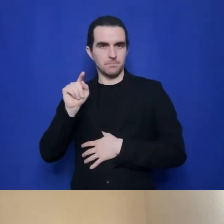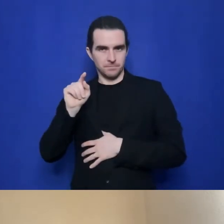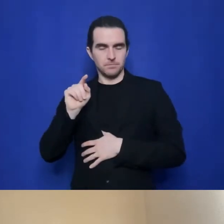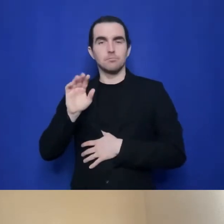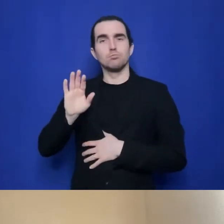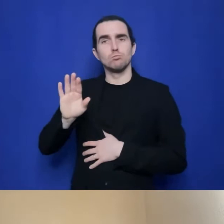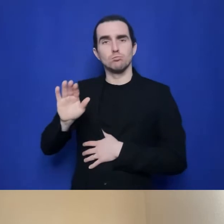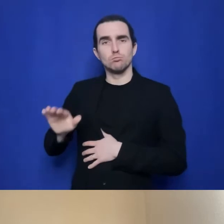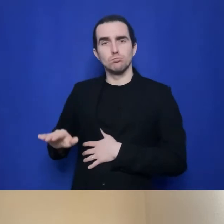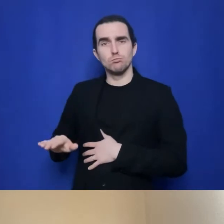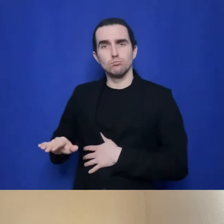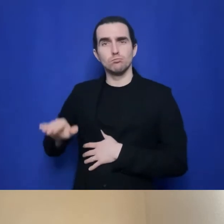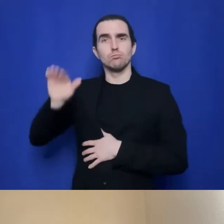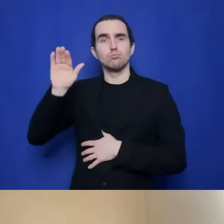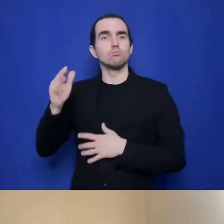development.